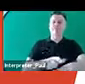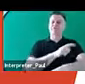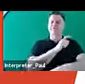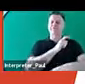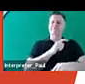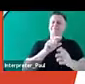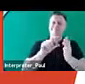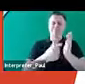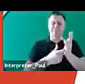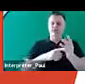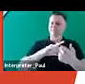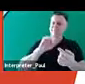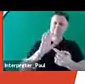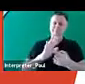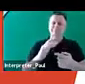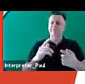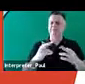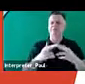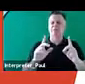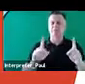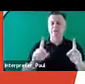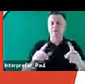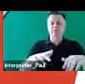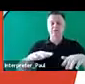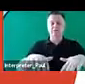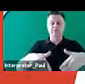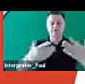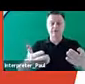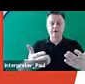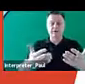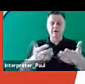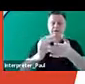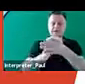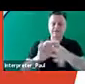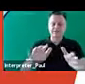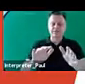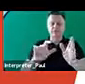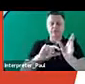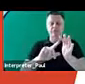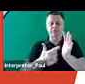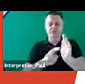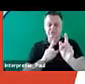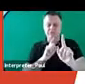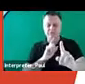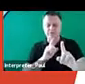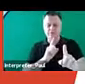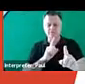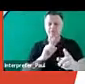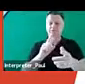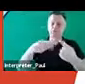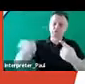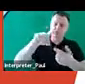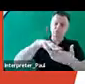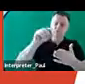crucial in terms of being able to provide that expert crazy advice that students with